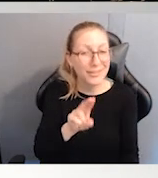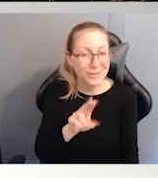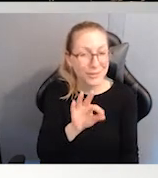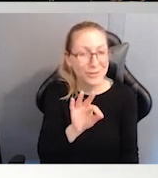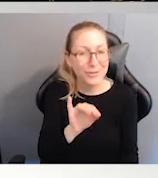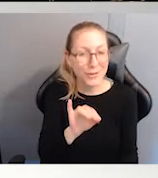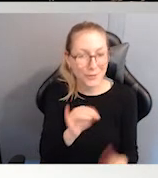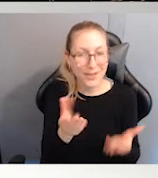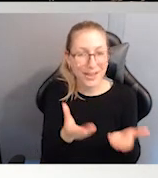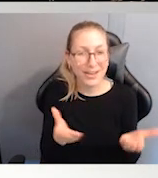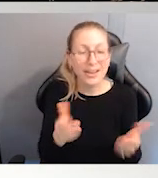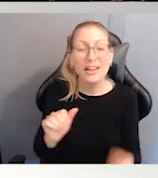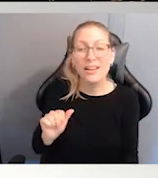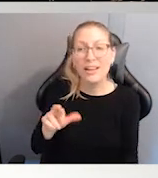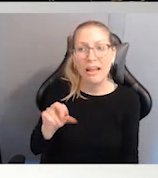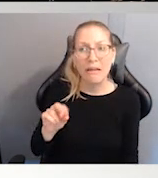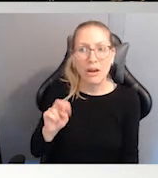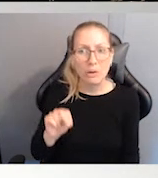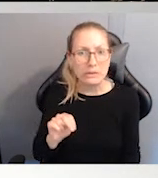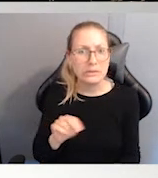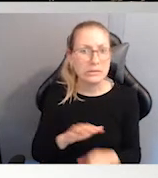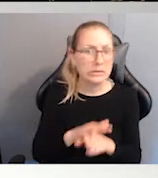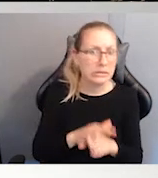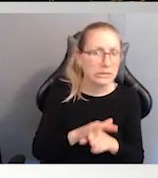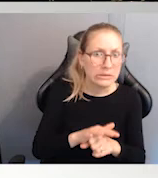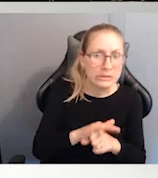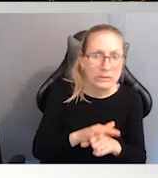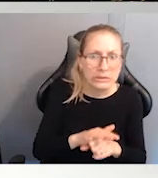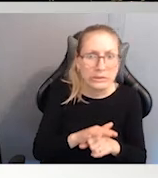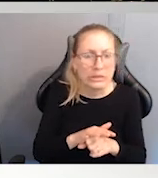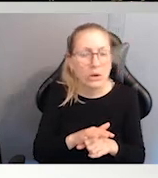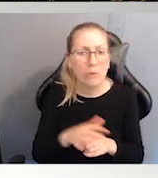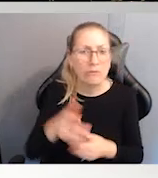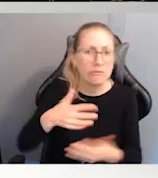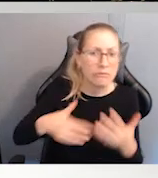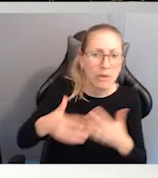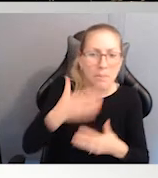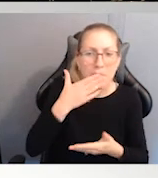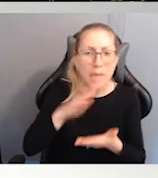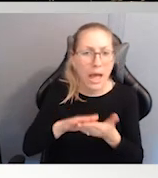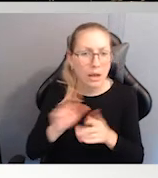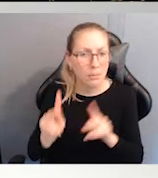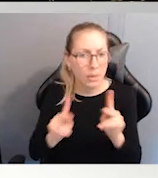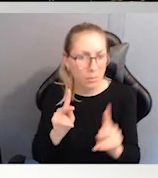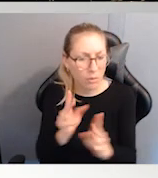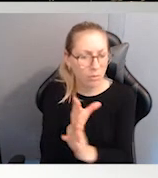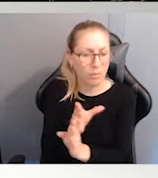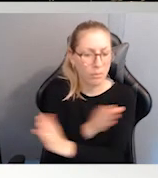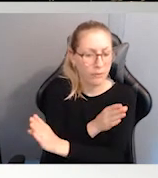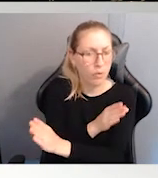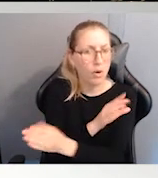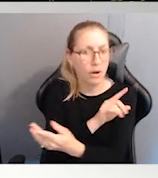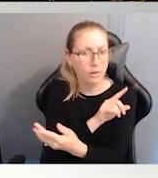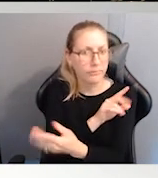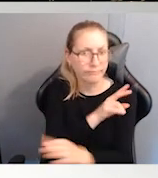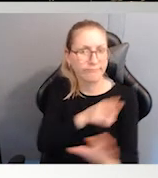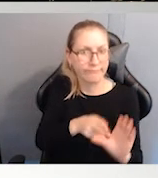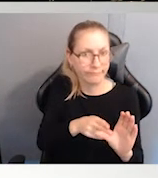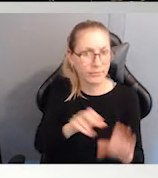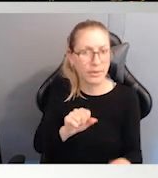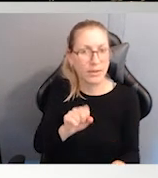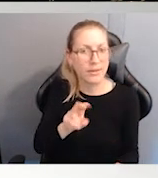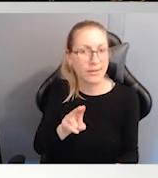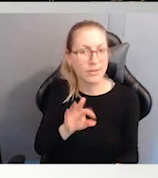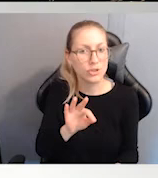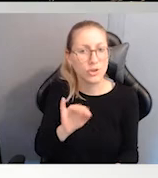Aaron was very much in distress in a bad crowd before she met Sufi. And these kids, these people have